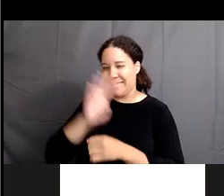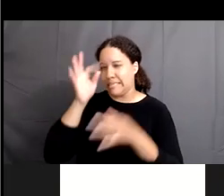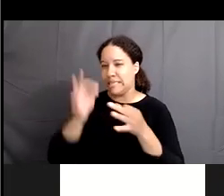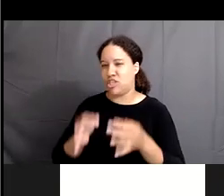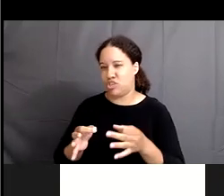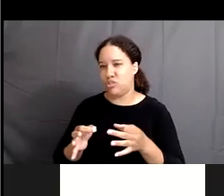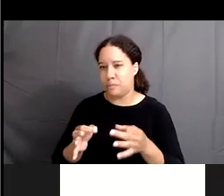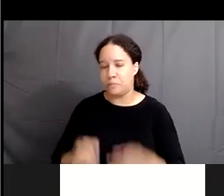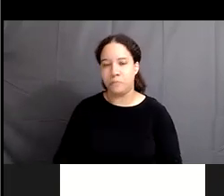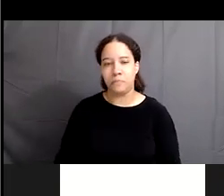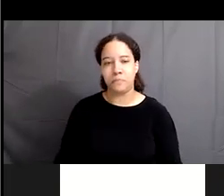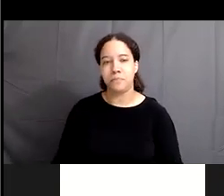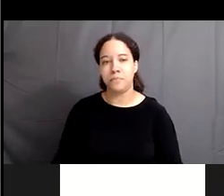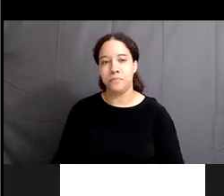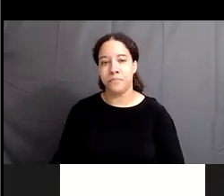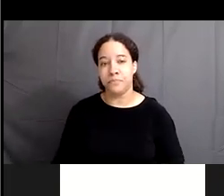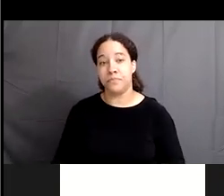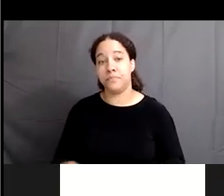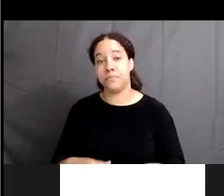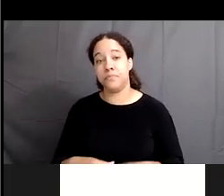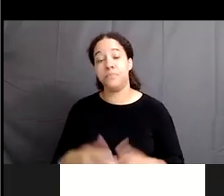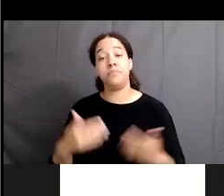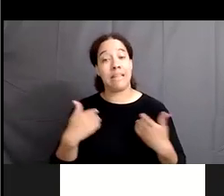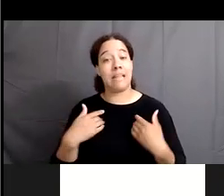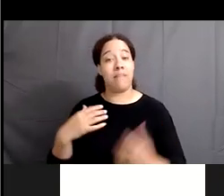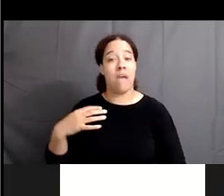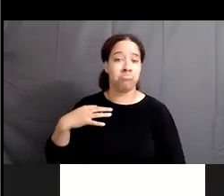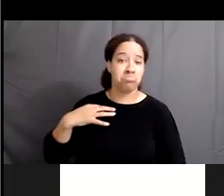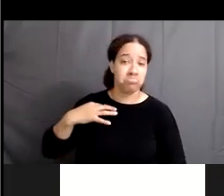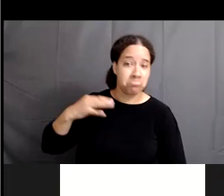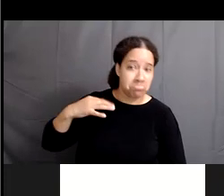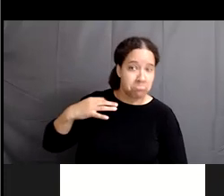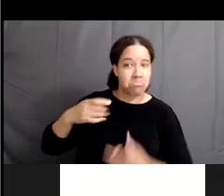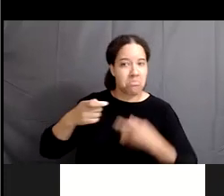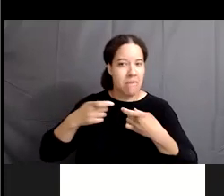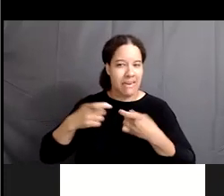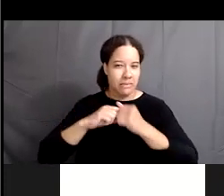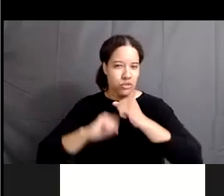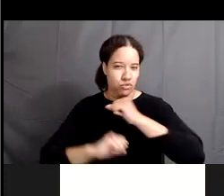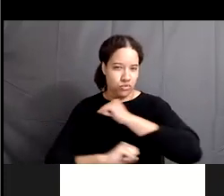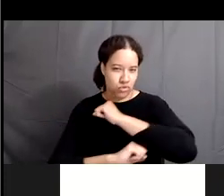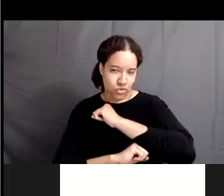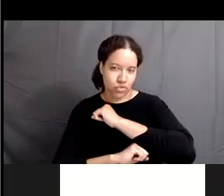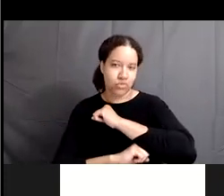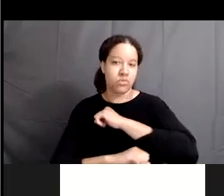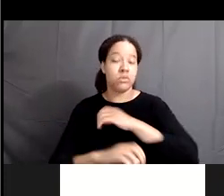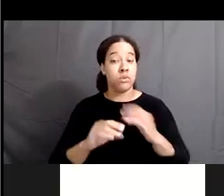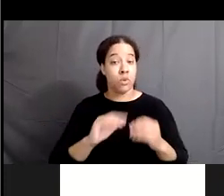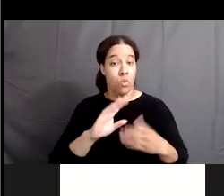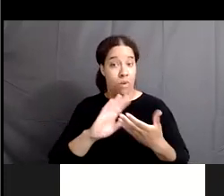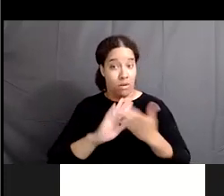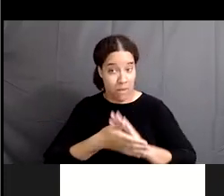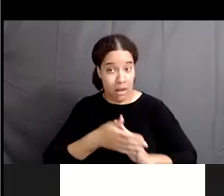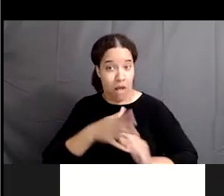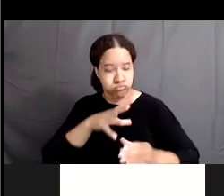a participatory management structure where, you know, by virtue of becoming a member of the cooperative,